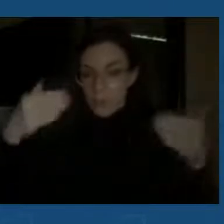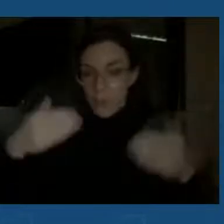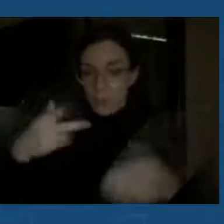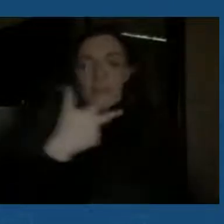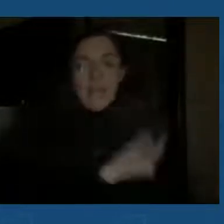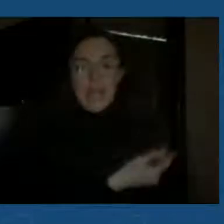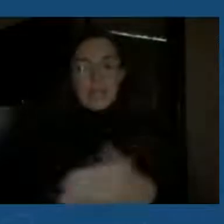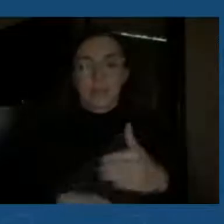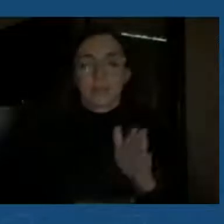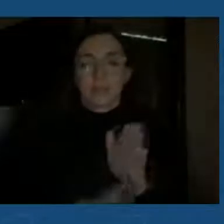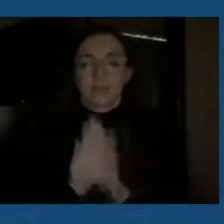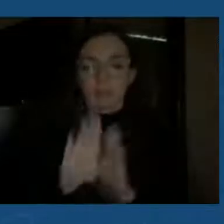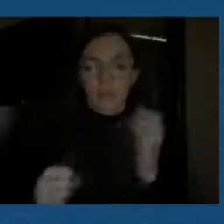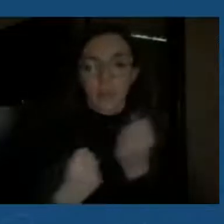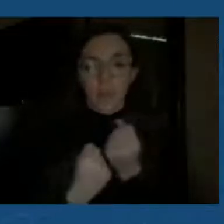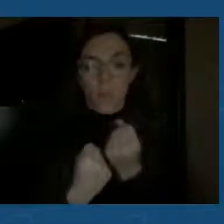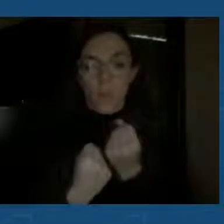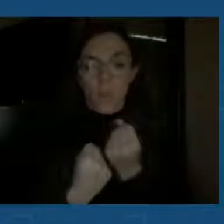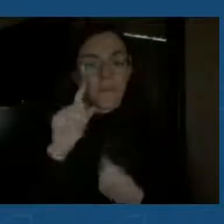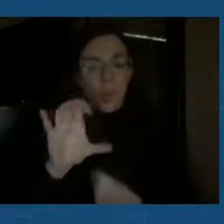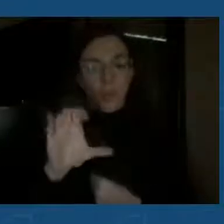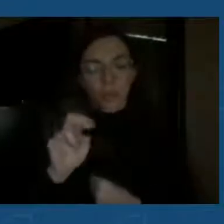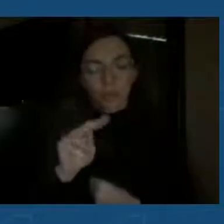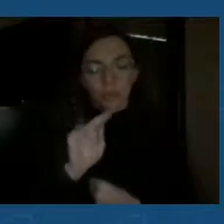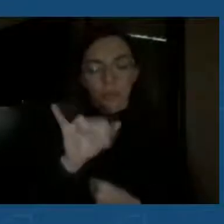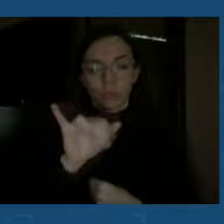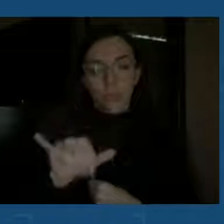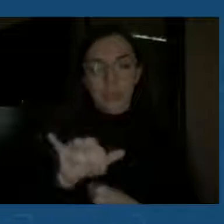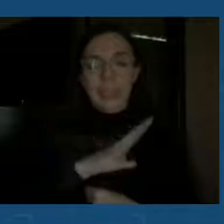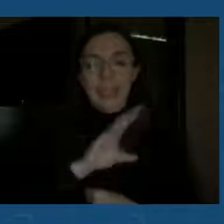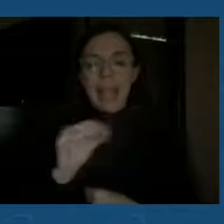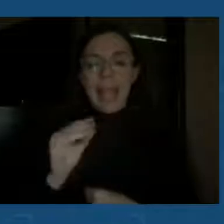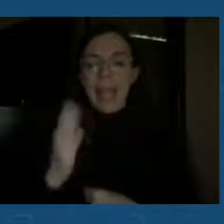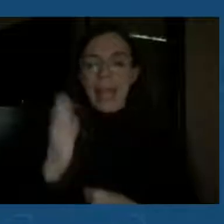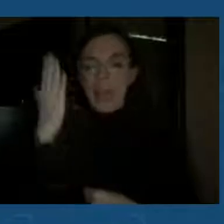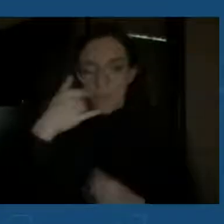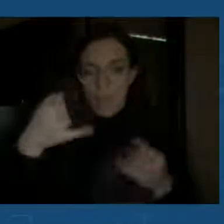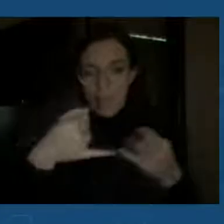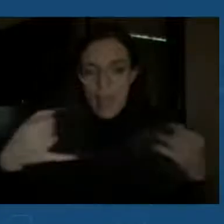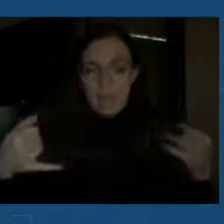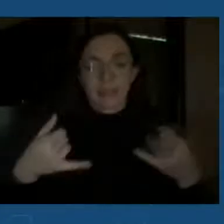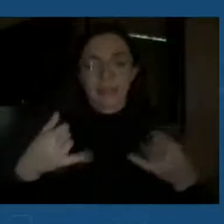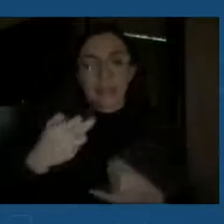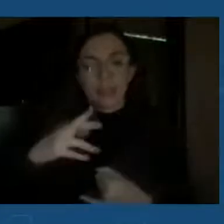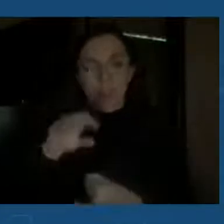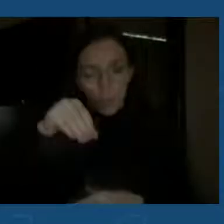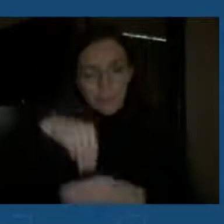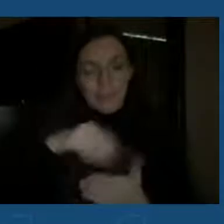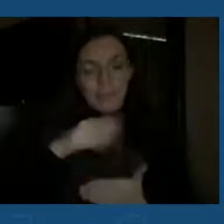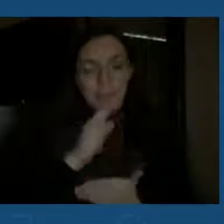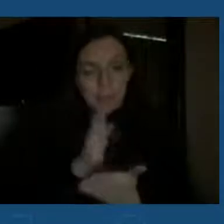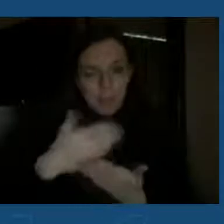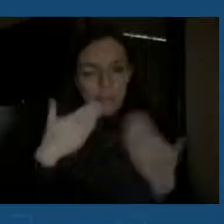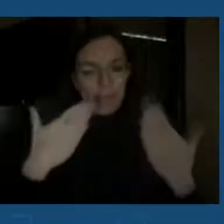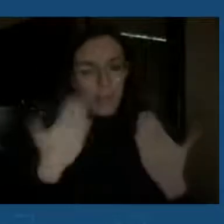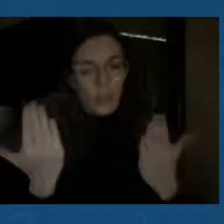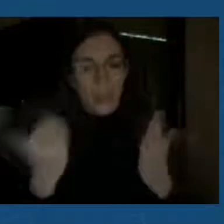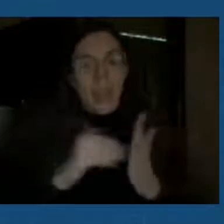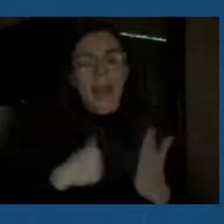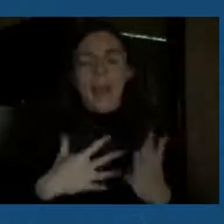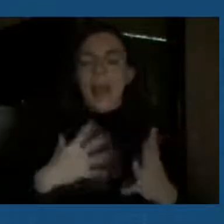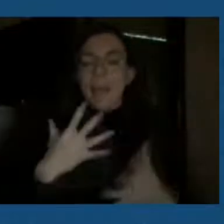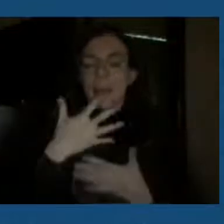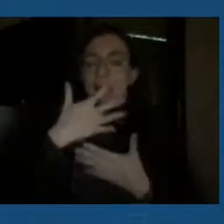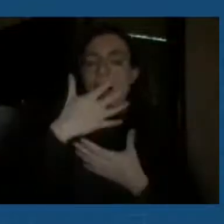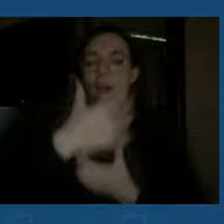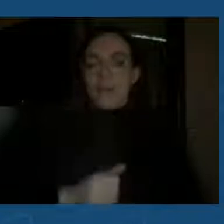SUNY and for the hospitals and our frontline heroes in this budget, thank you all again. I'm confident that SUNY Upstate will continue to